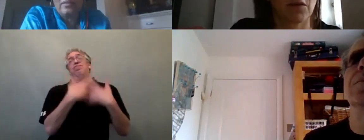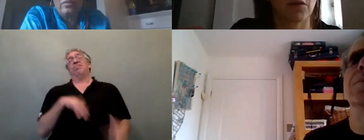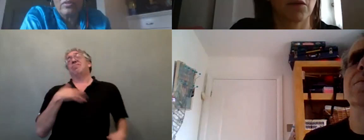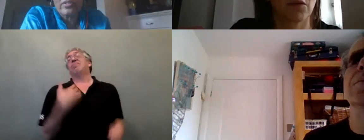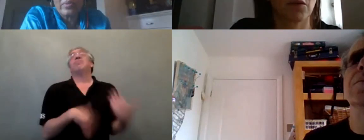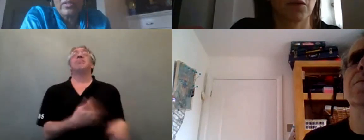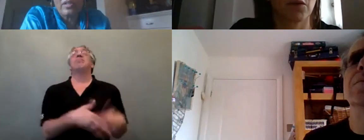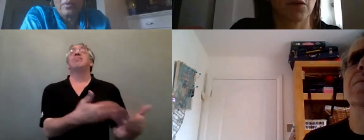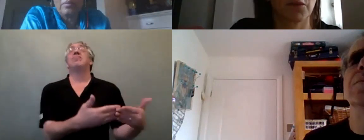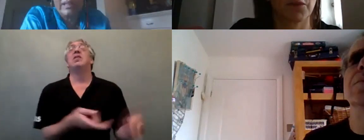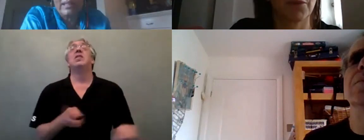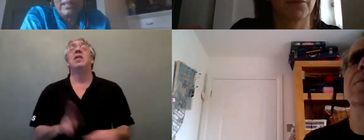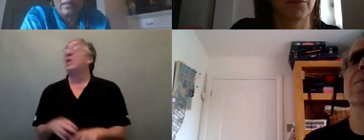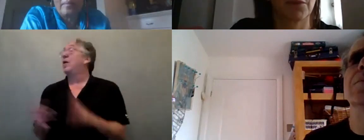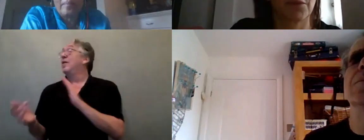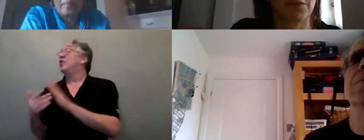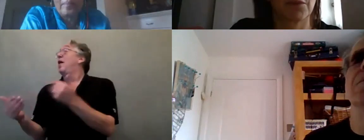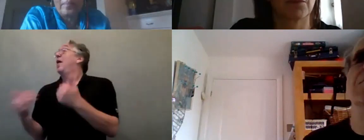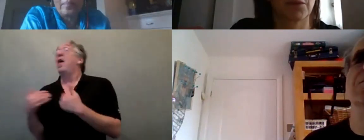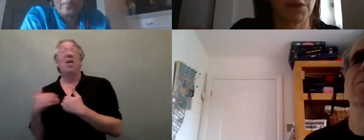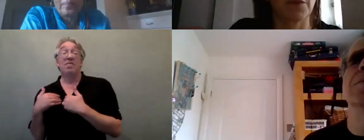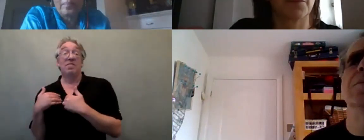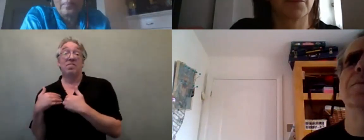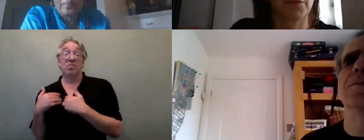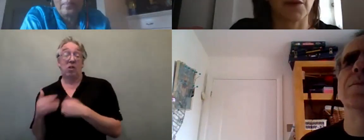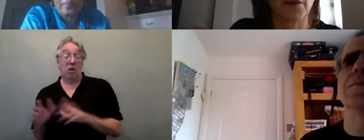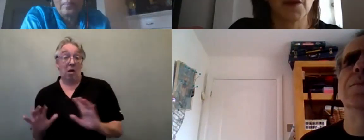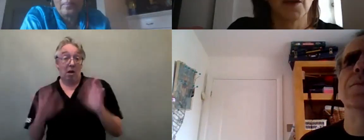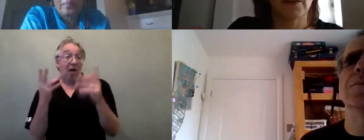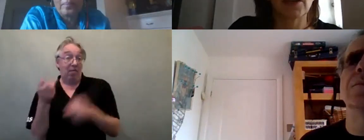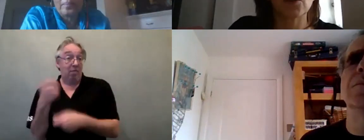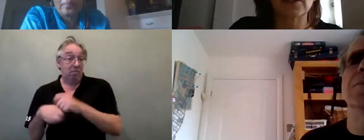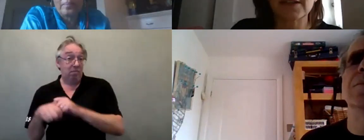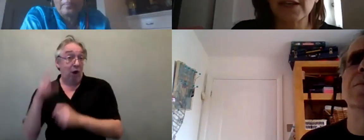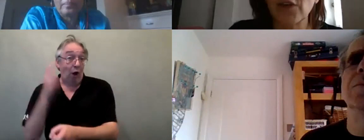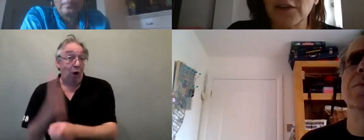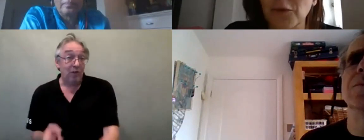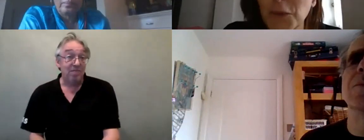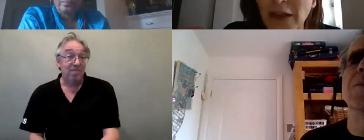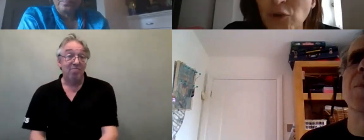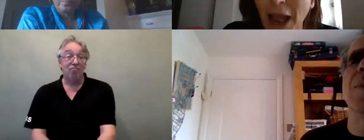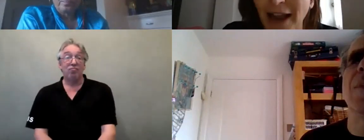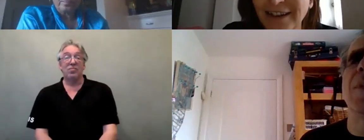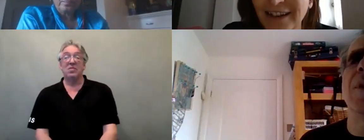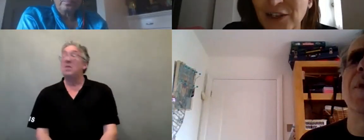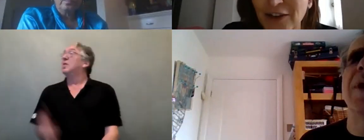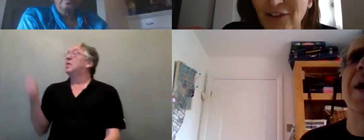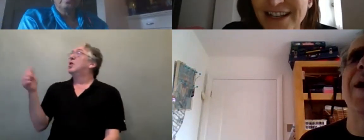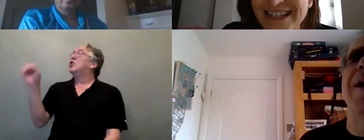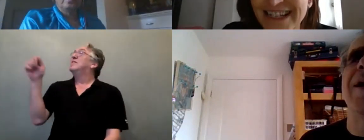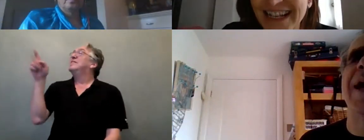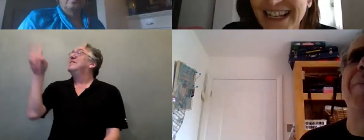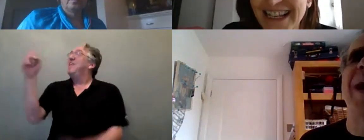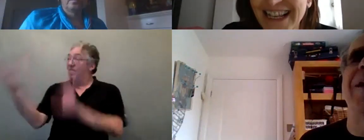then your situation is probably dire. Yeah. Thank you. Steve, we have you back. Can you hear